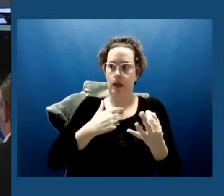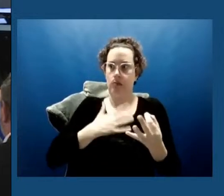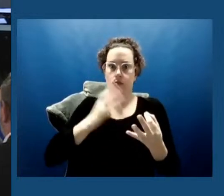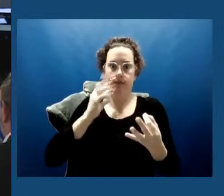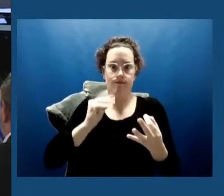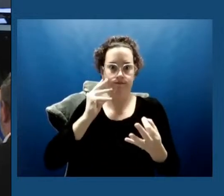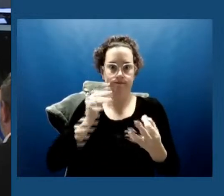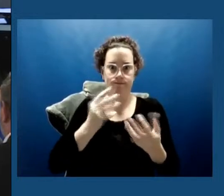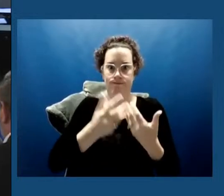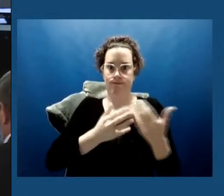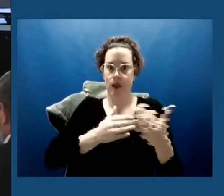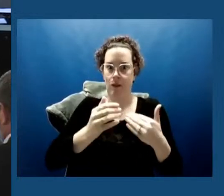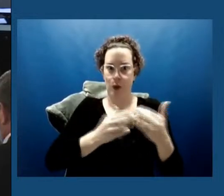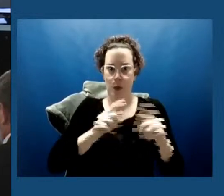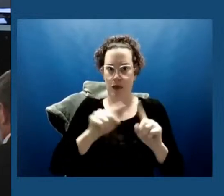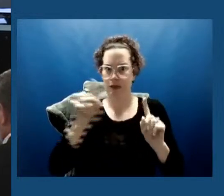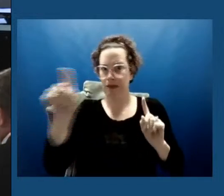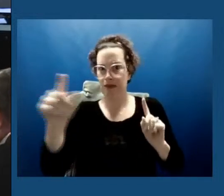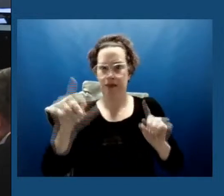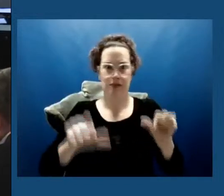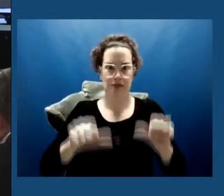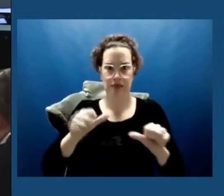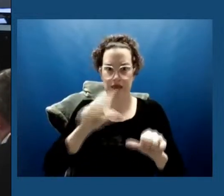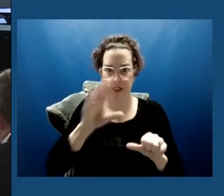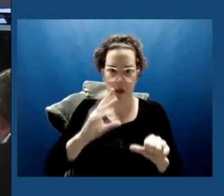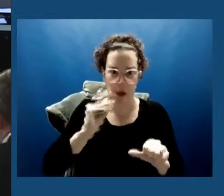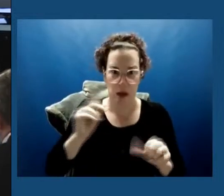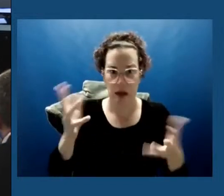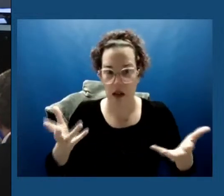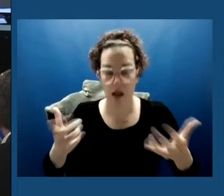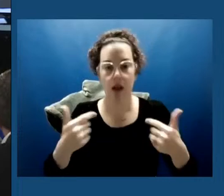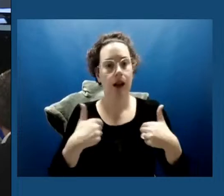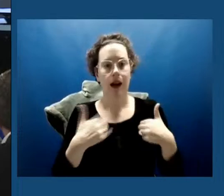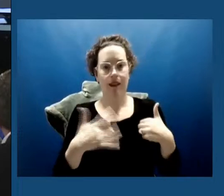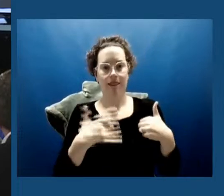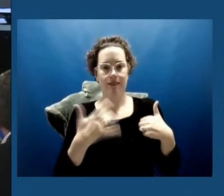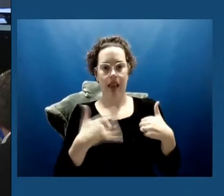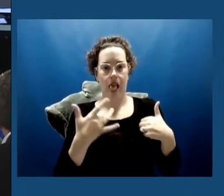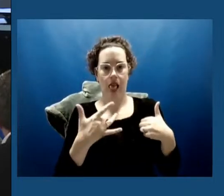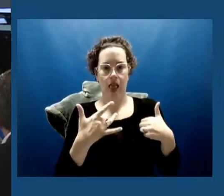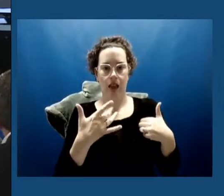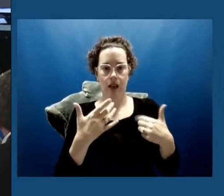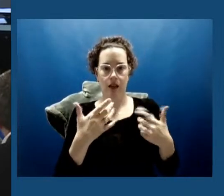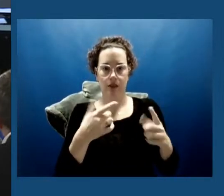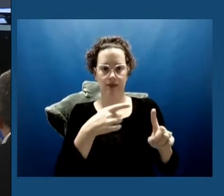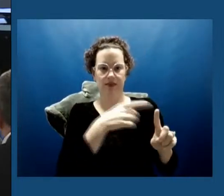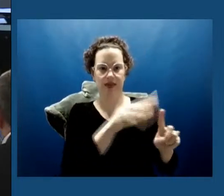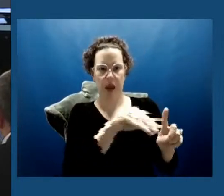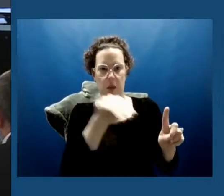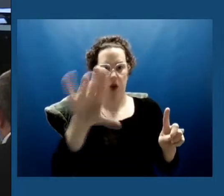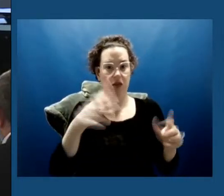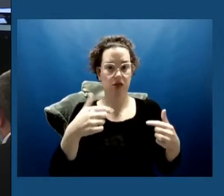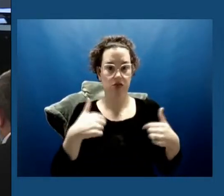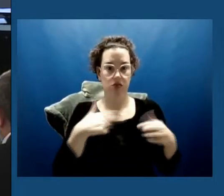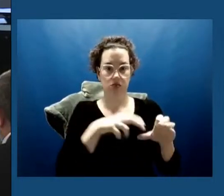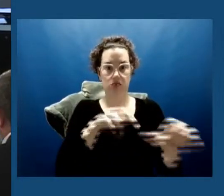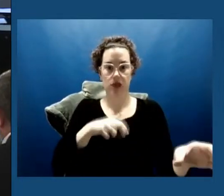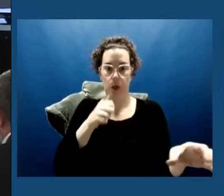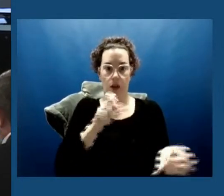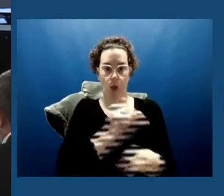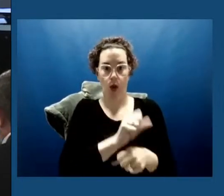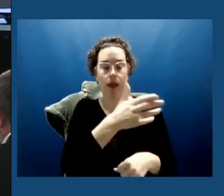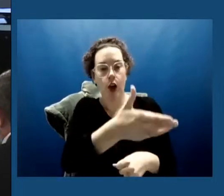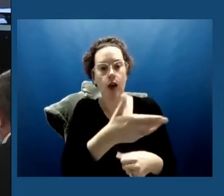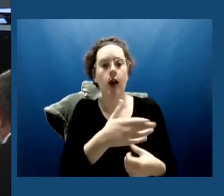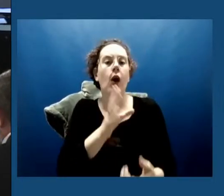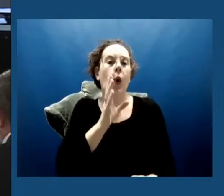go for unfamiliar territory. I would feel like that I would not work at Micron anymore because it's harder. Well, it would